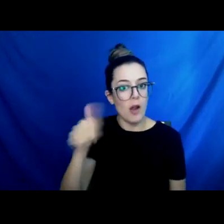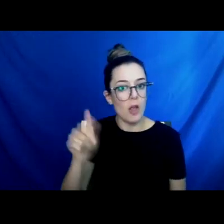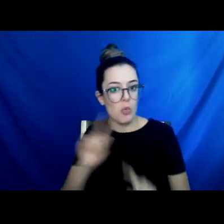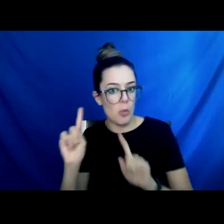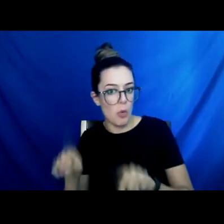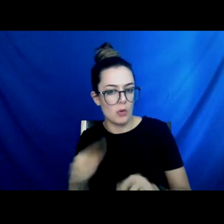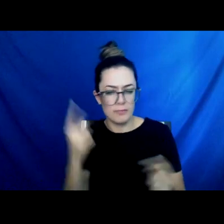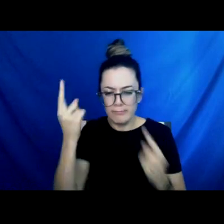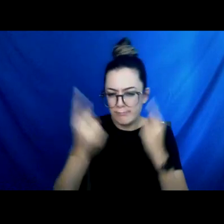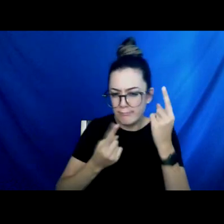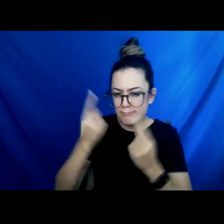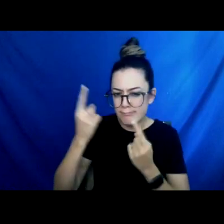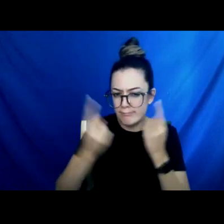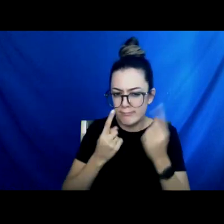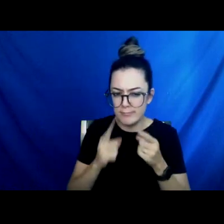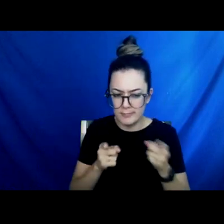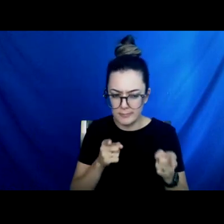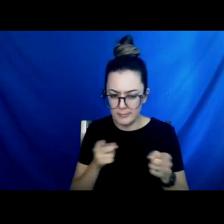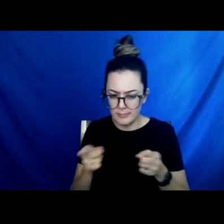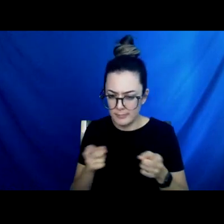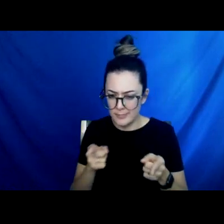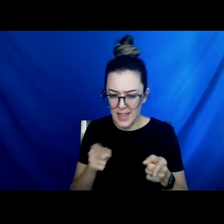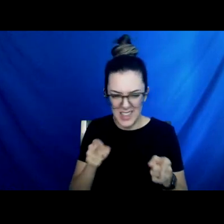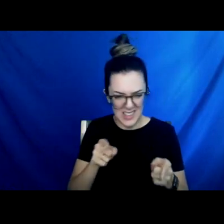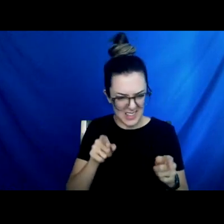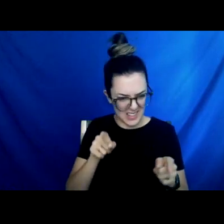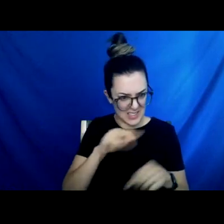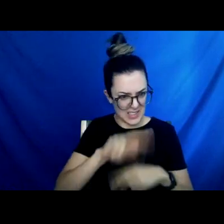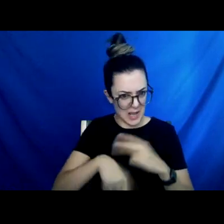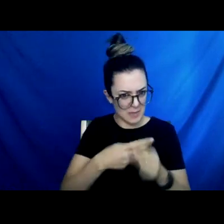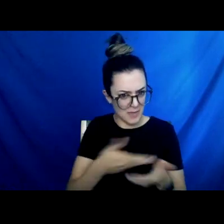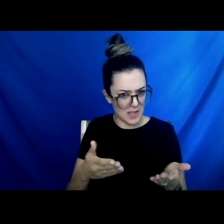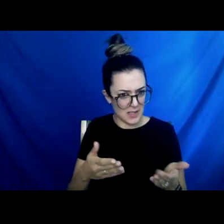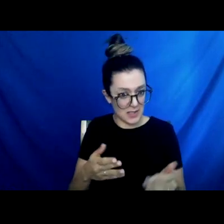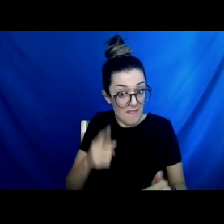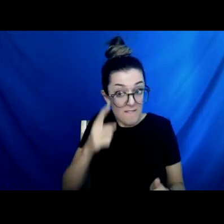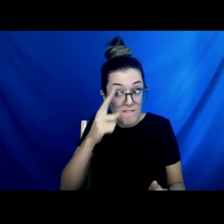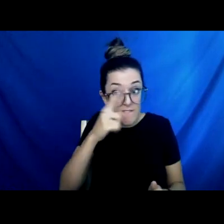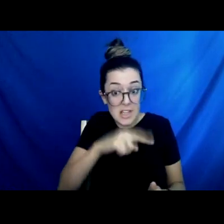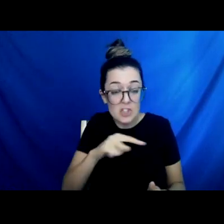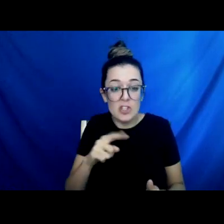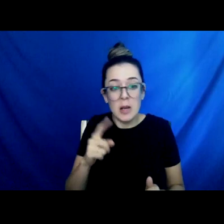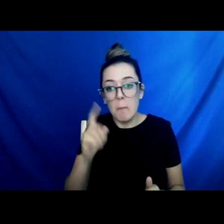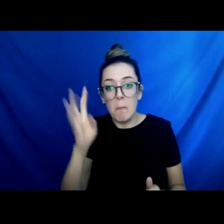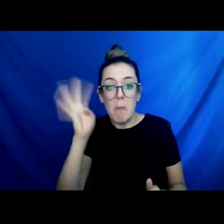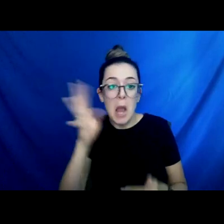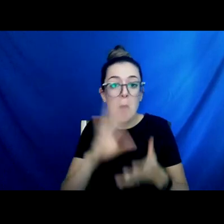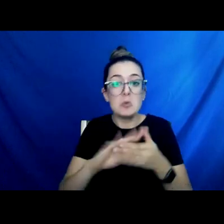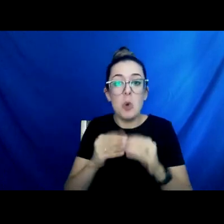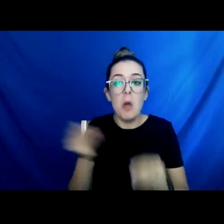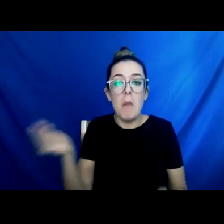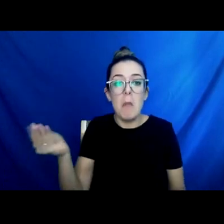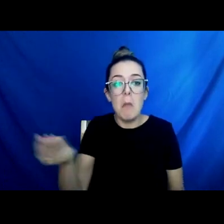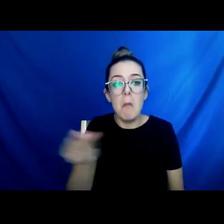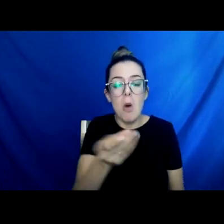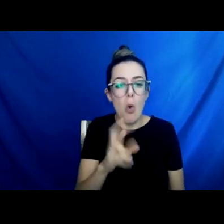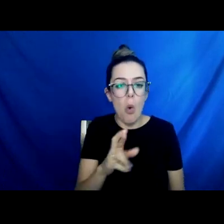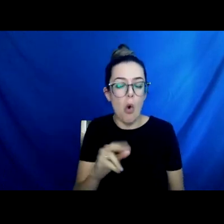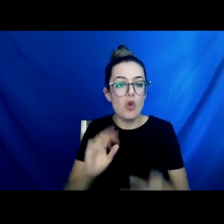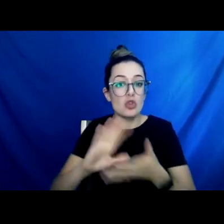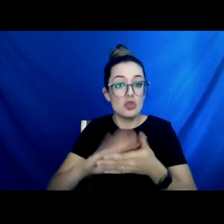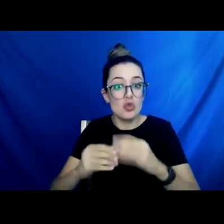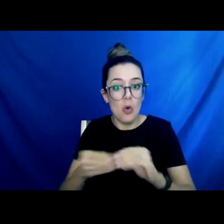okay, but are these things just fiction that are being passed around and therefore the story is changing? So it's really hard to do,